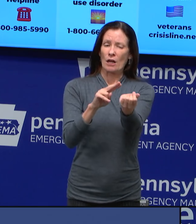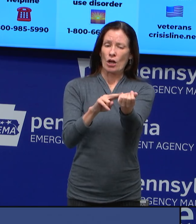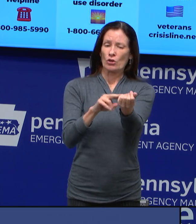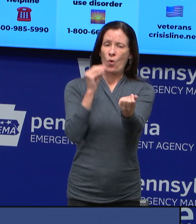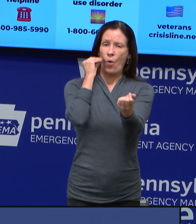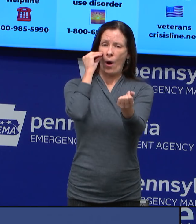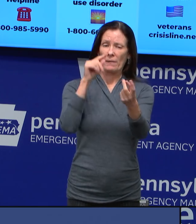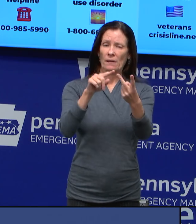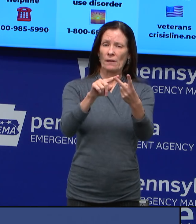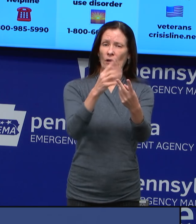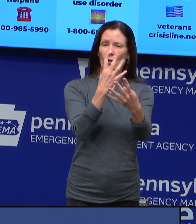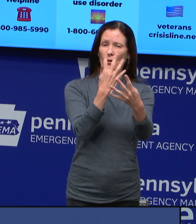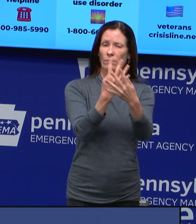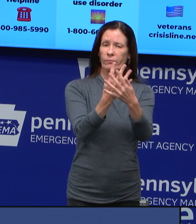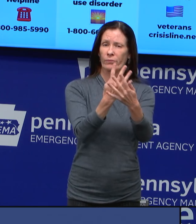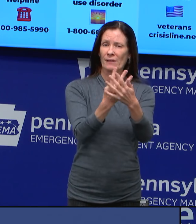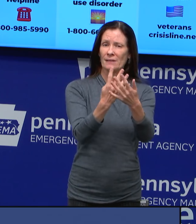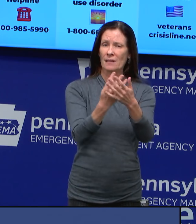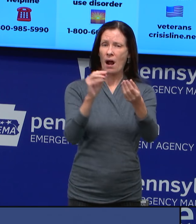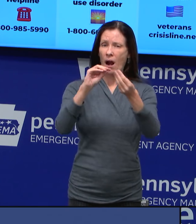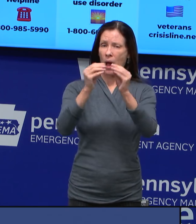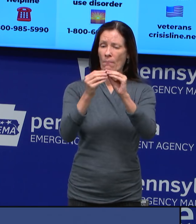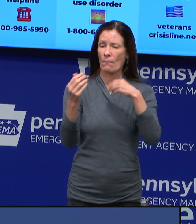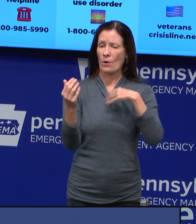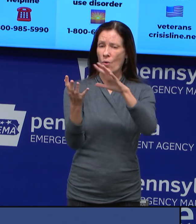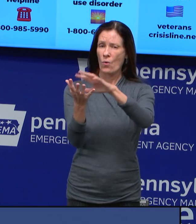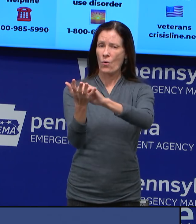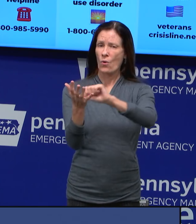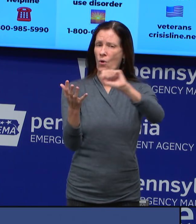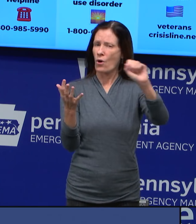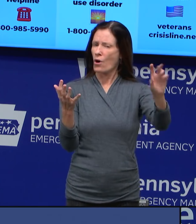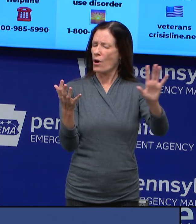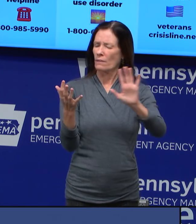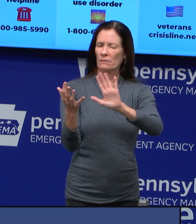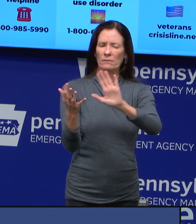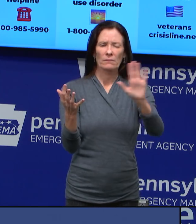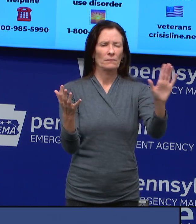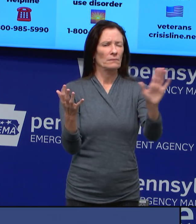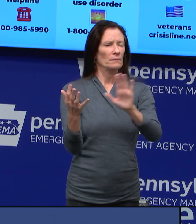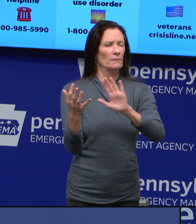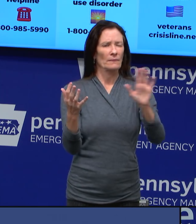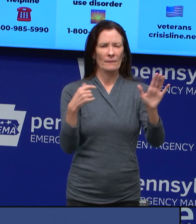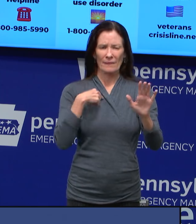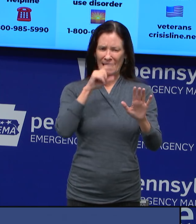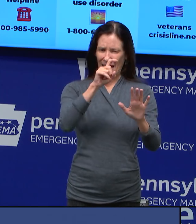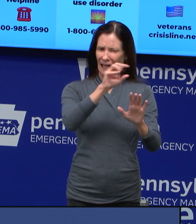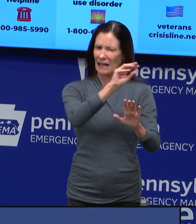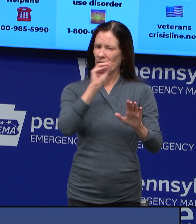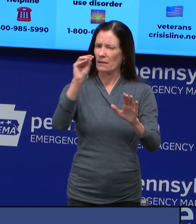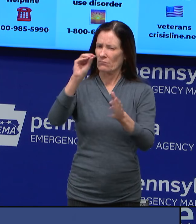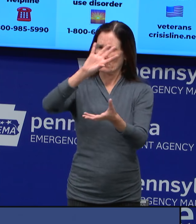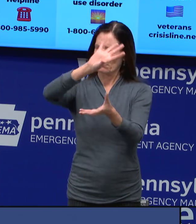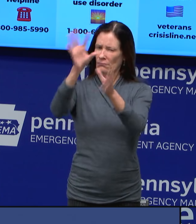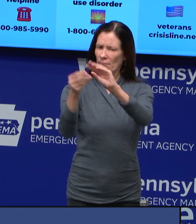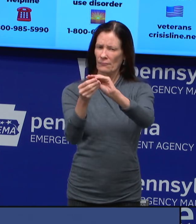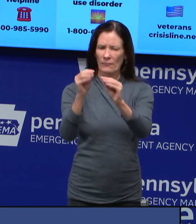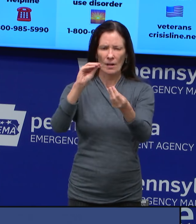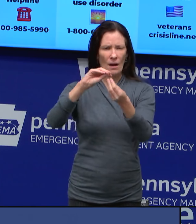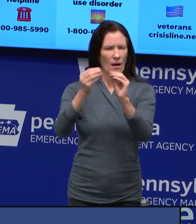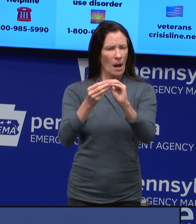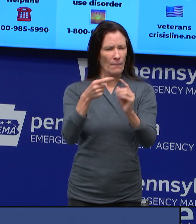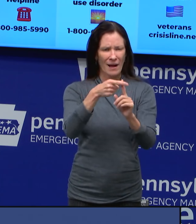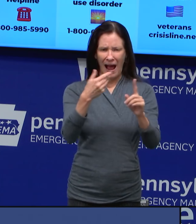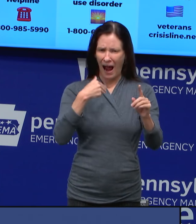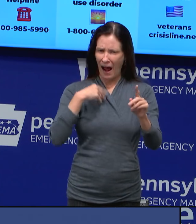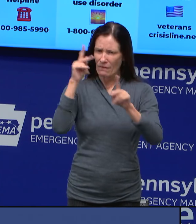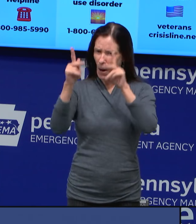those facilities have staff that often live in those areas or nearby. And so that, is involved in